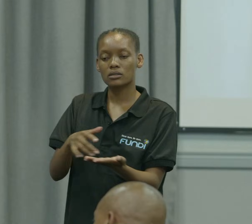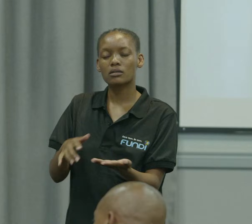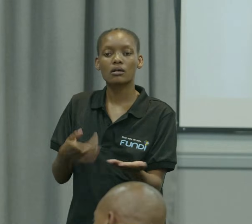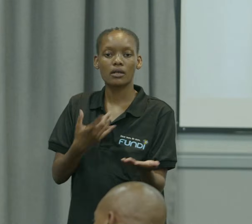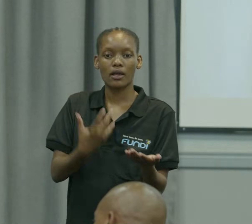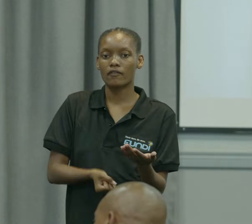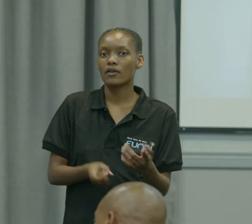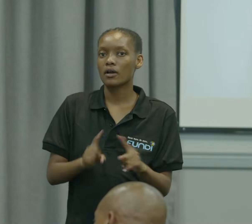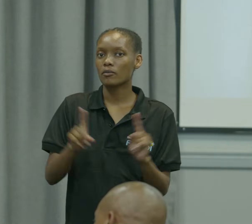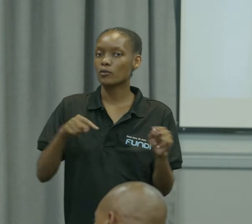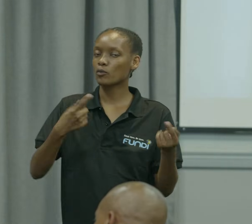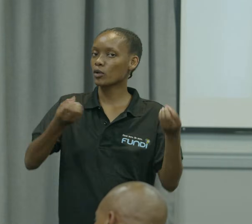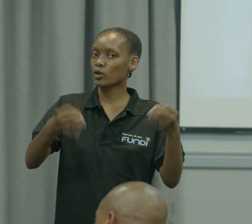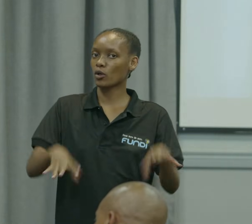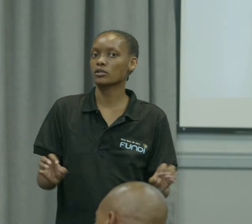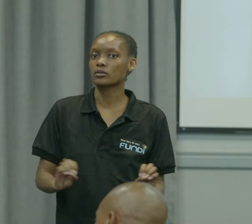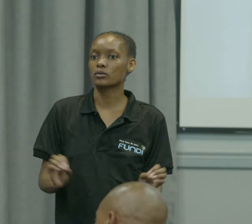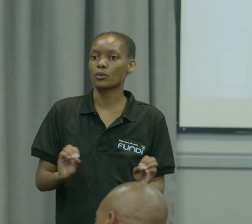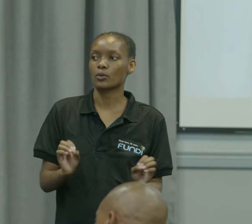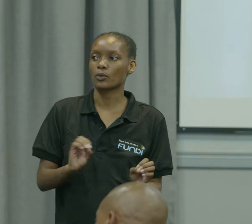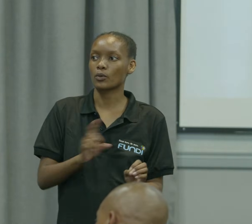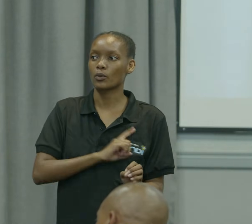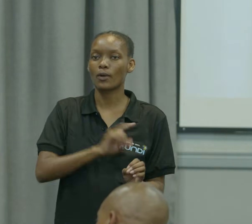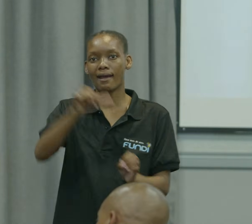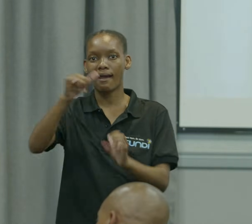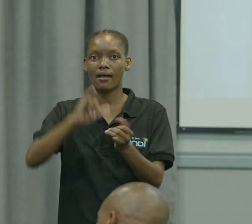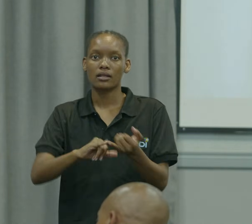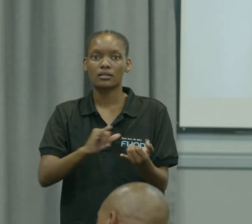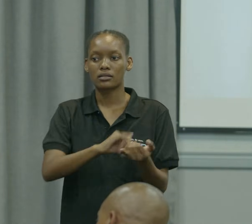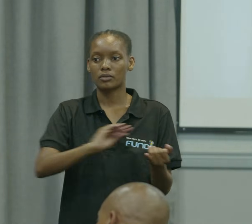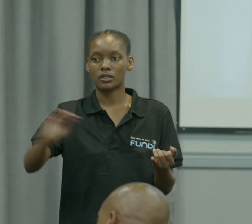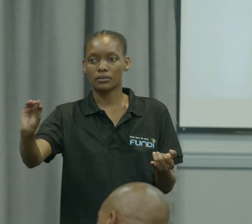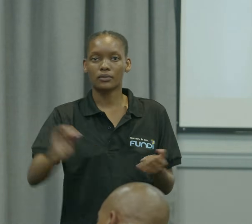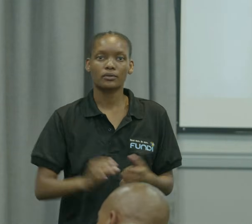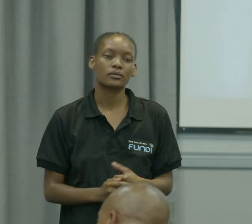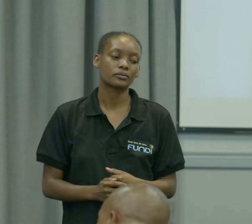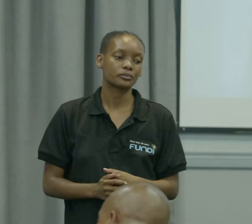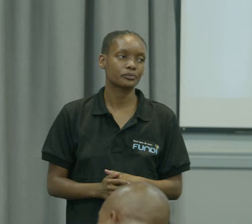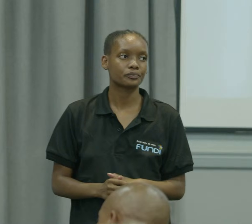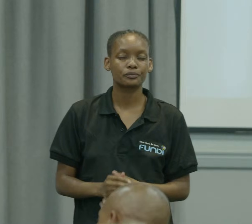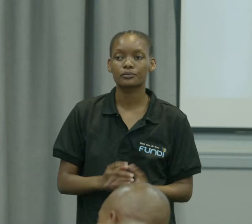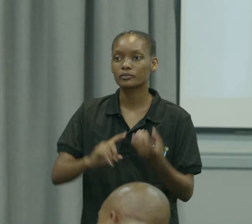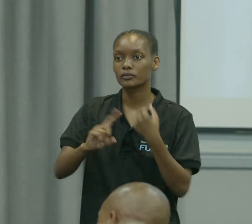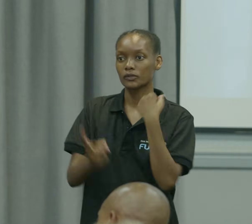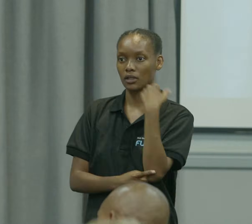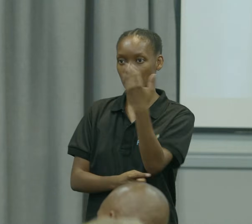them because they are given to other subjects? Thank you.